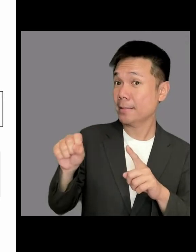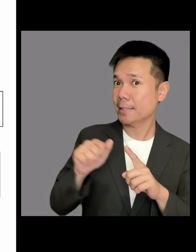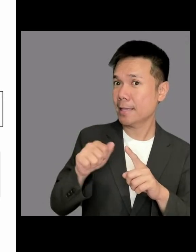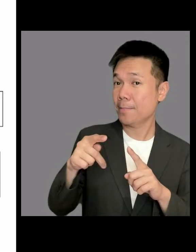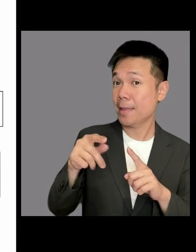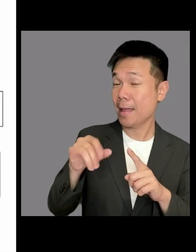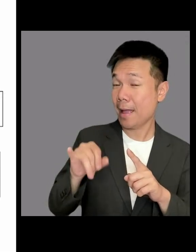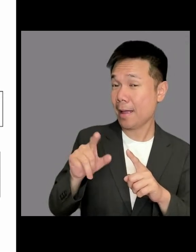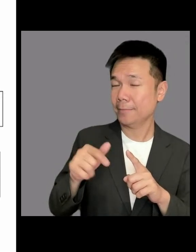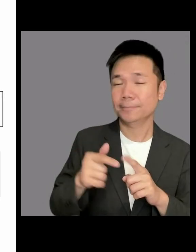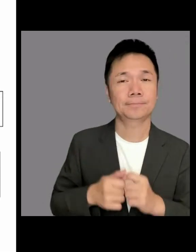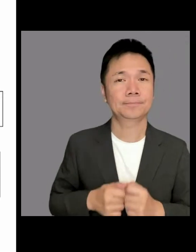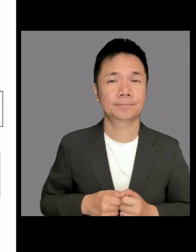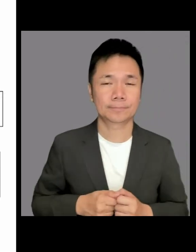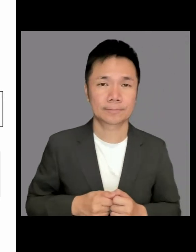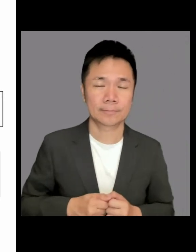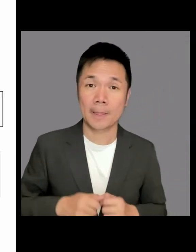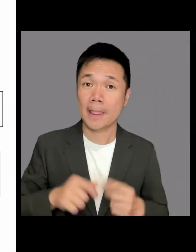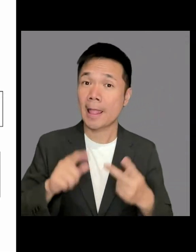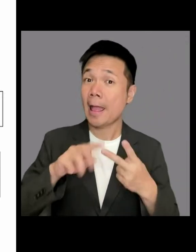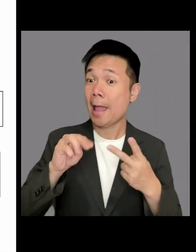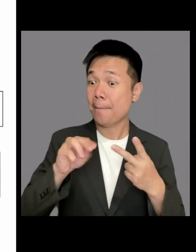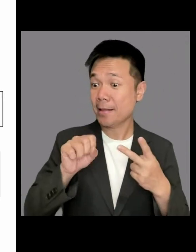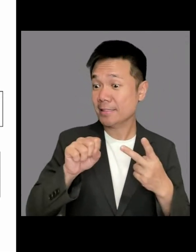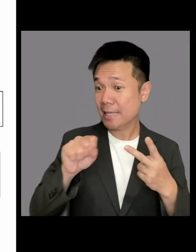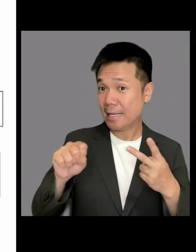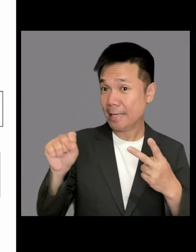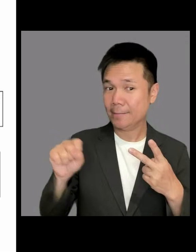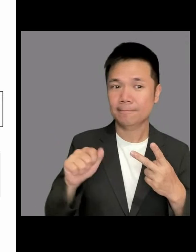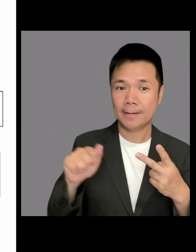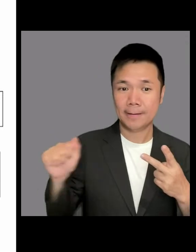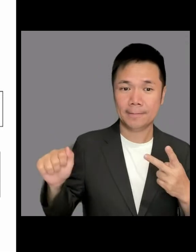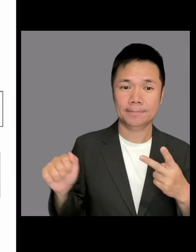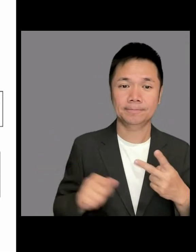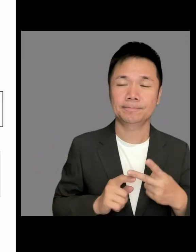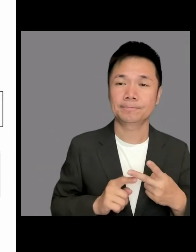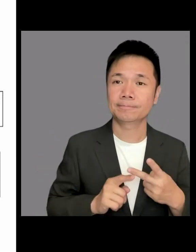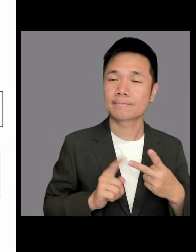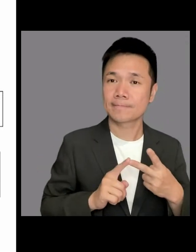iAccessible extends MSAA, and then you have UI automation